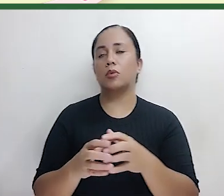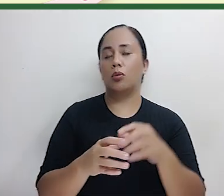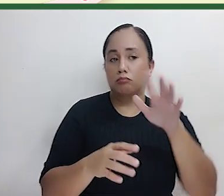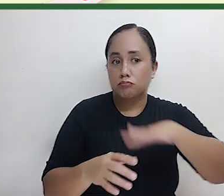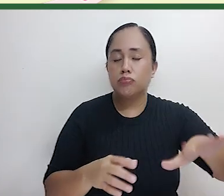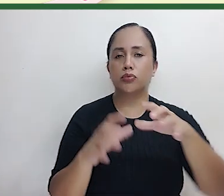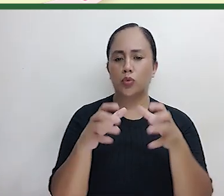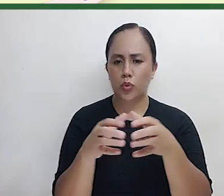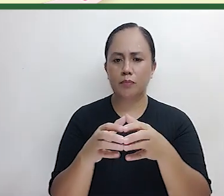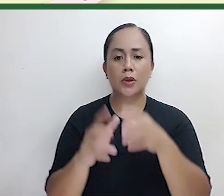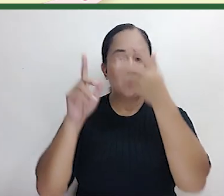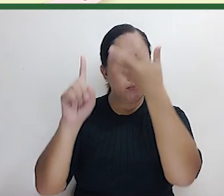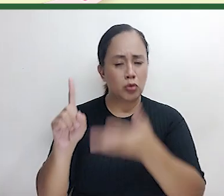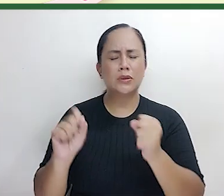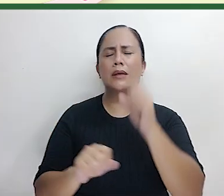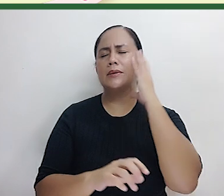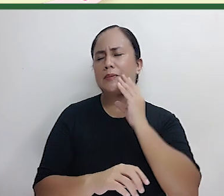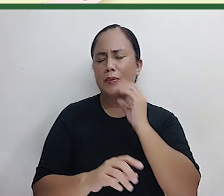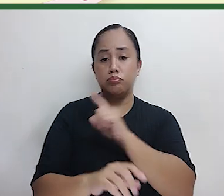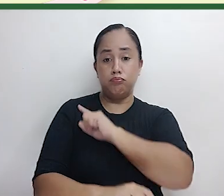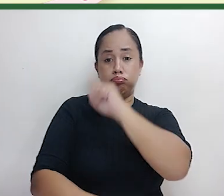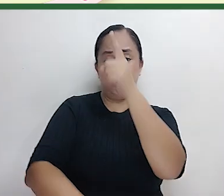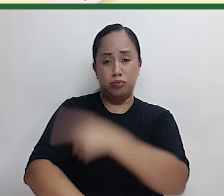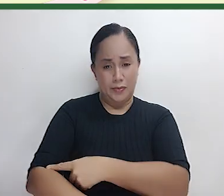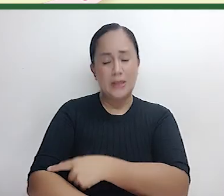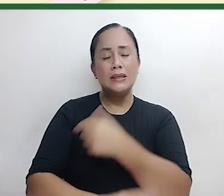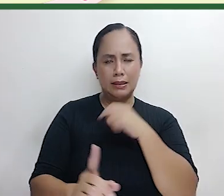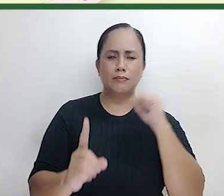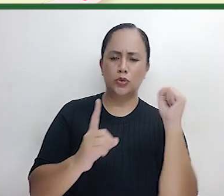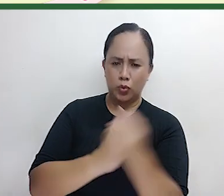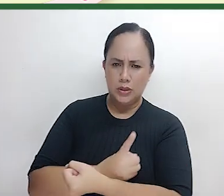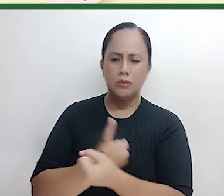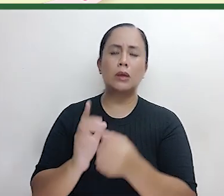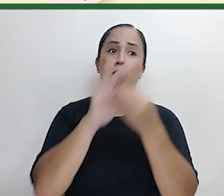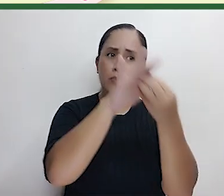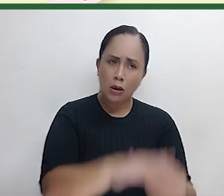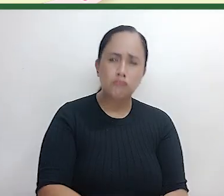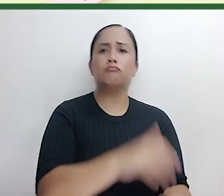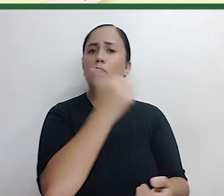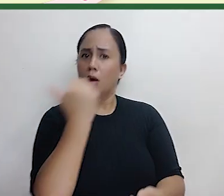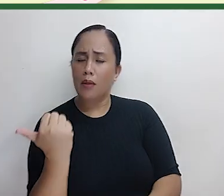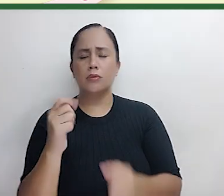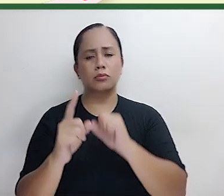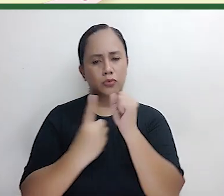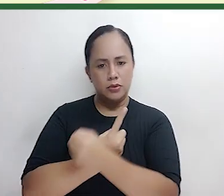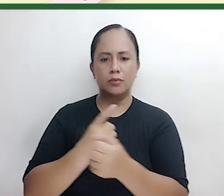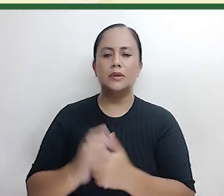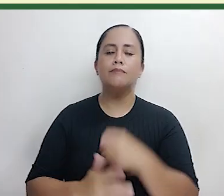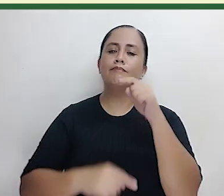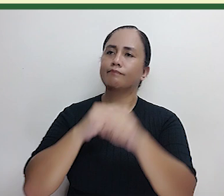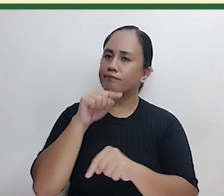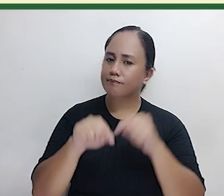and within groups. A person can experience power in some contexts and oppression in others.